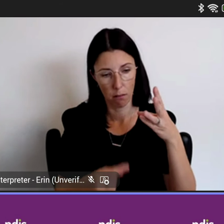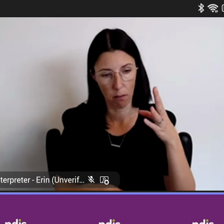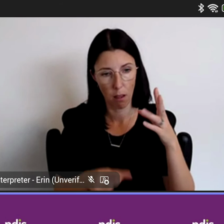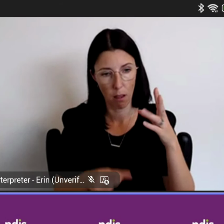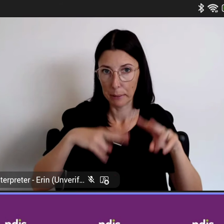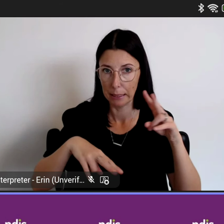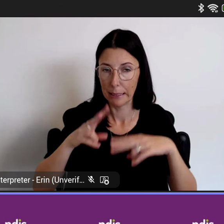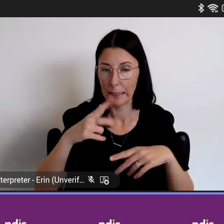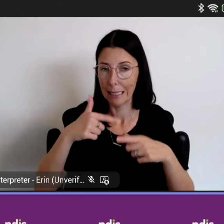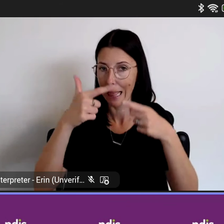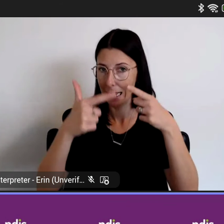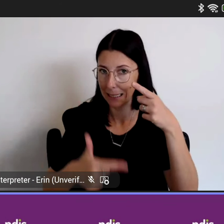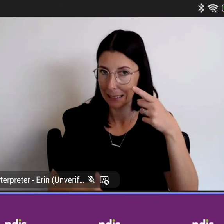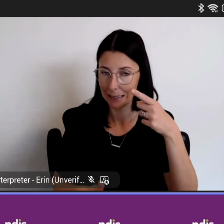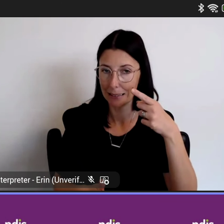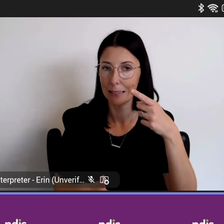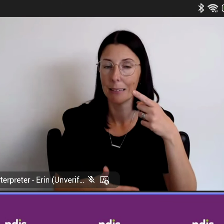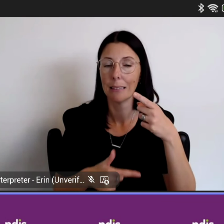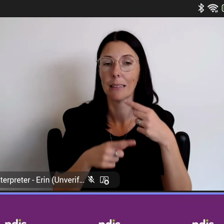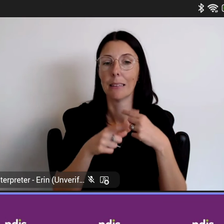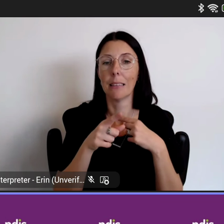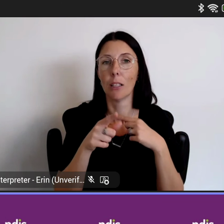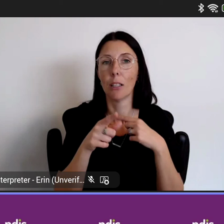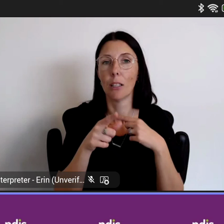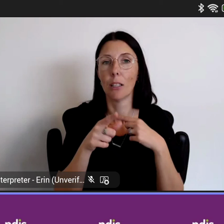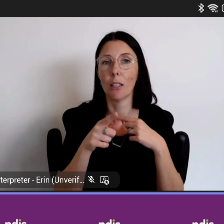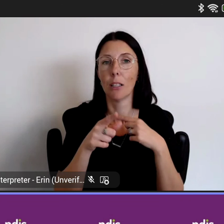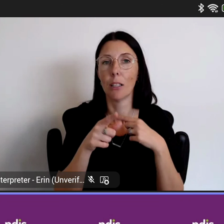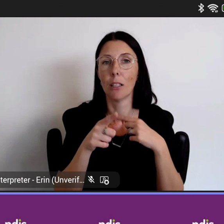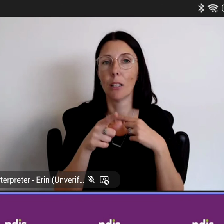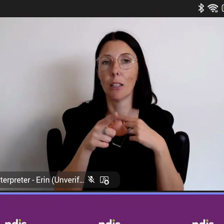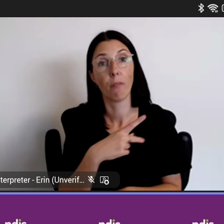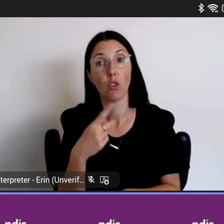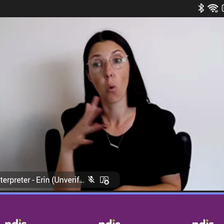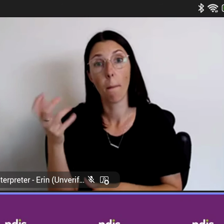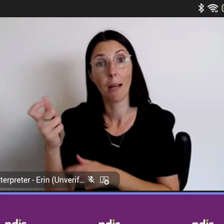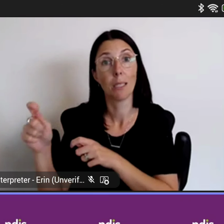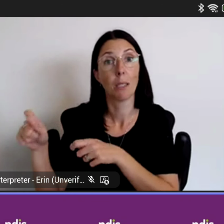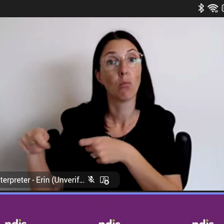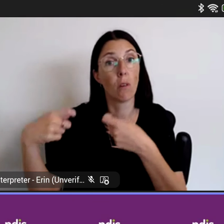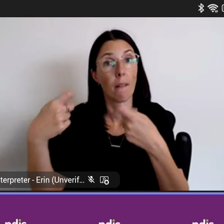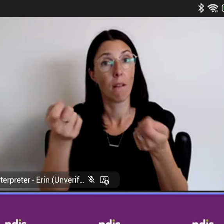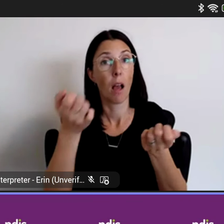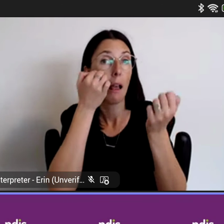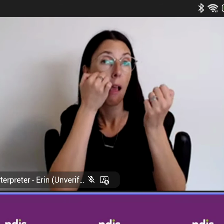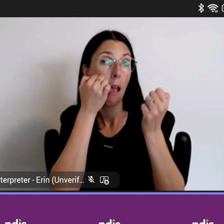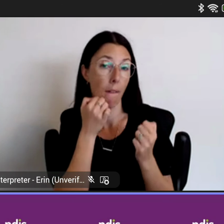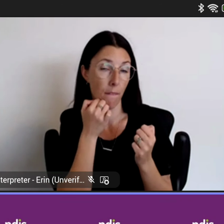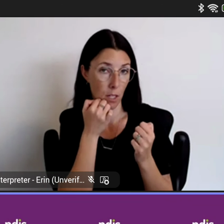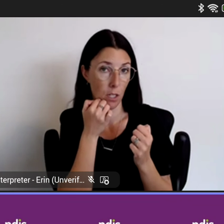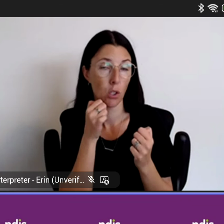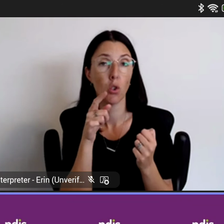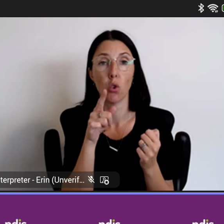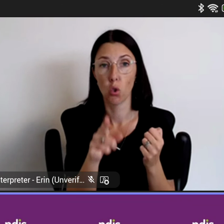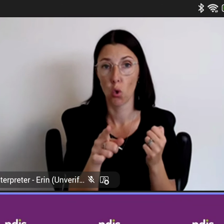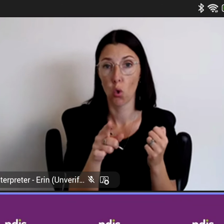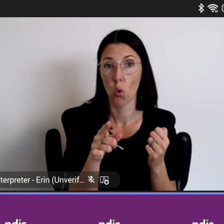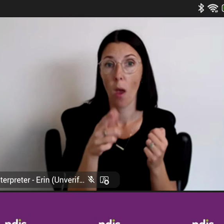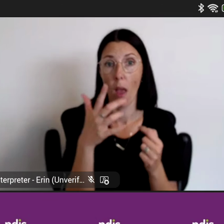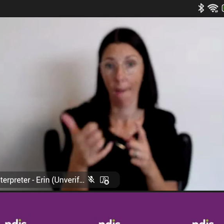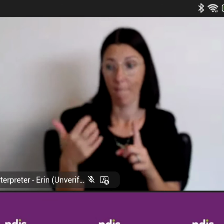evidence page, your treating health professional will need to provide evidence that you have or are likely to have